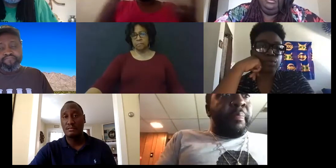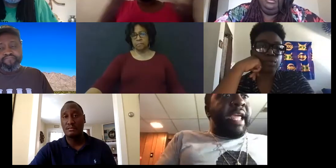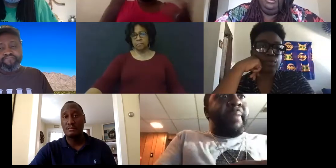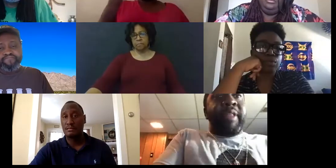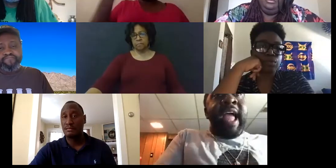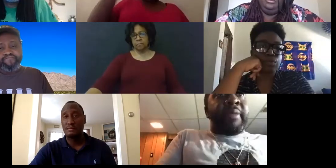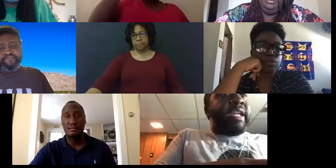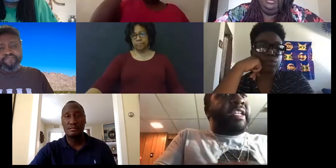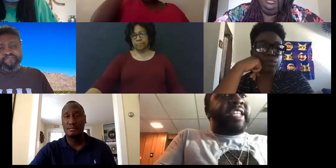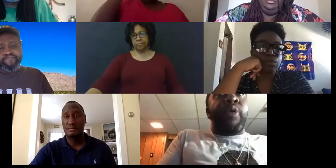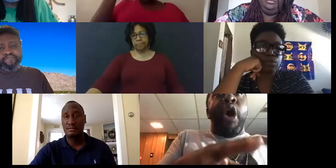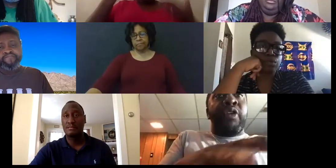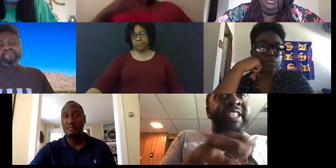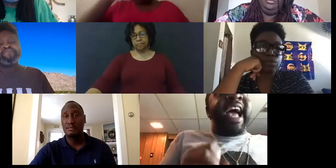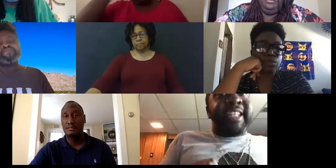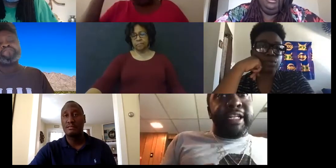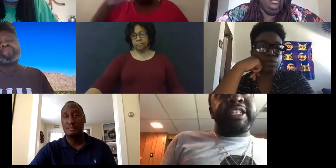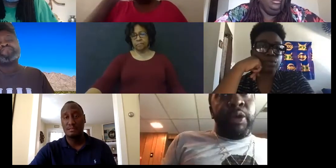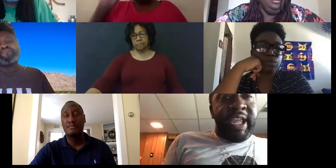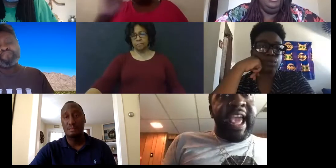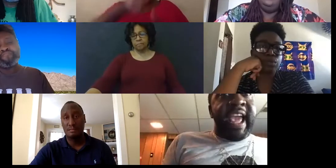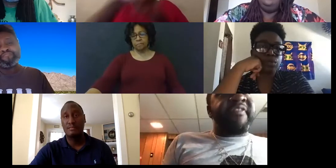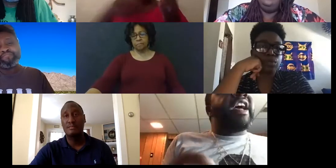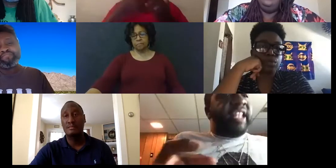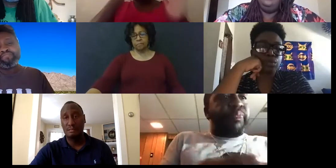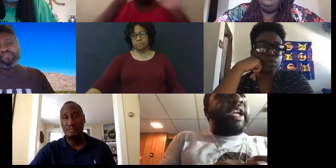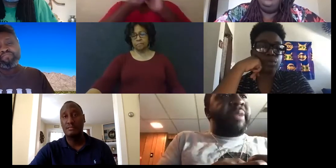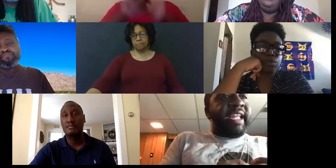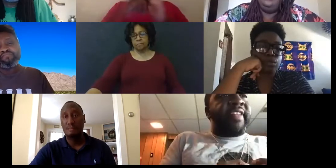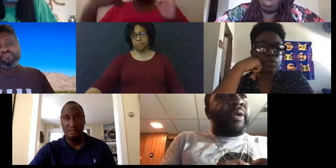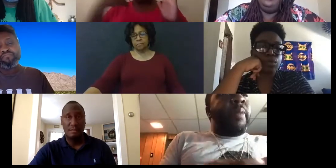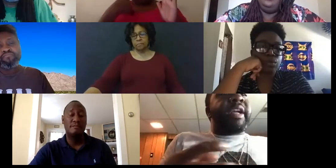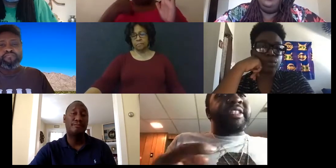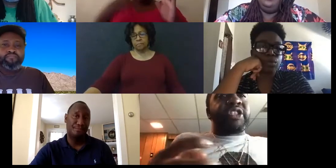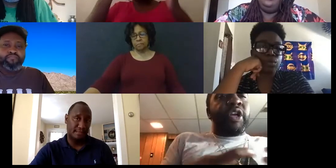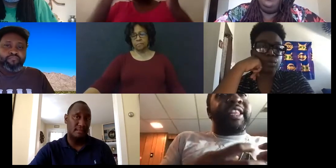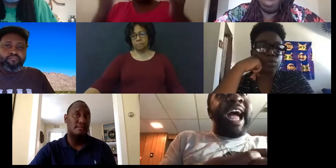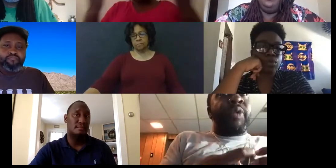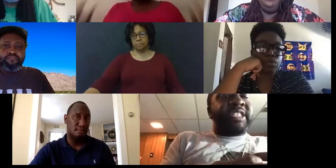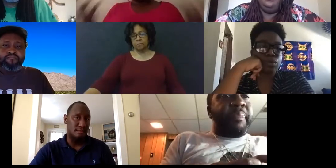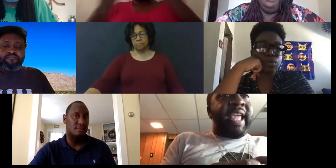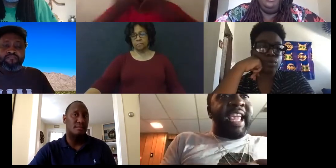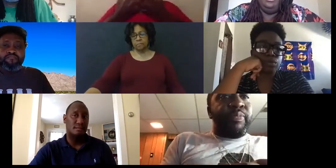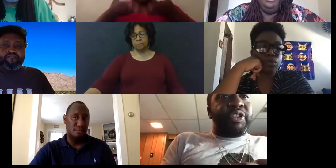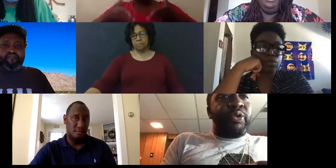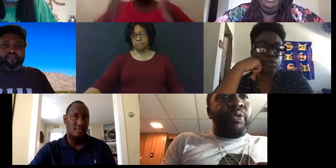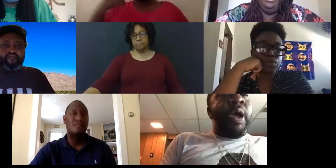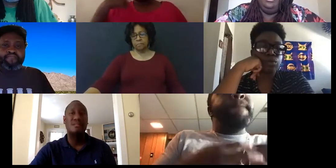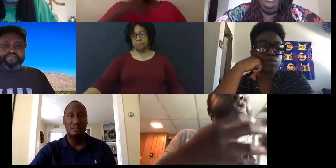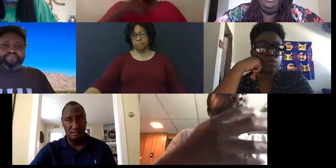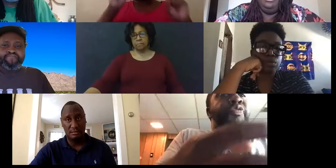want to acknowledge, mm-hmm. being black, being disabled, all these identities that we have, Let's bring them together because it's going to allow us to be able